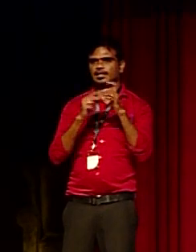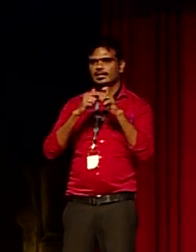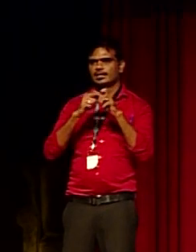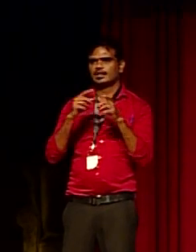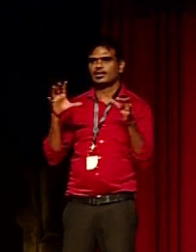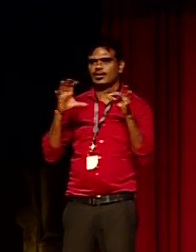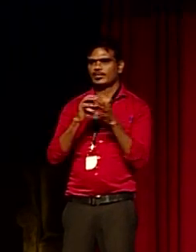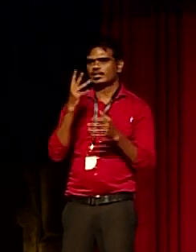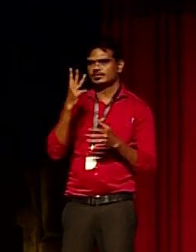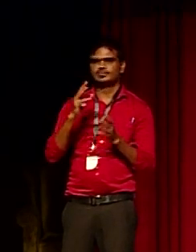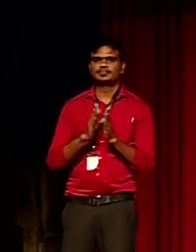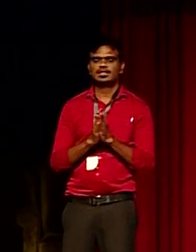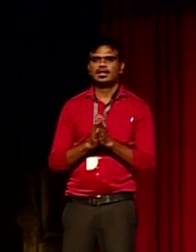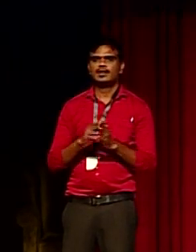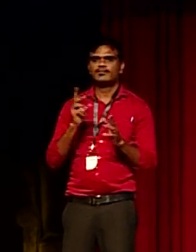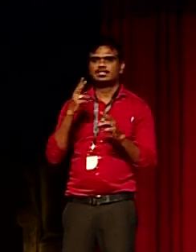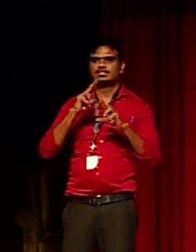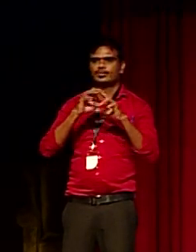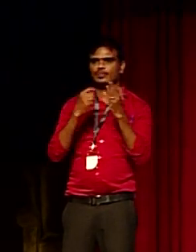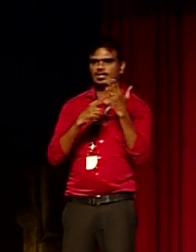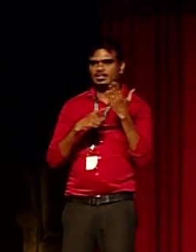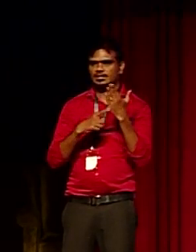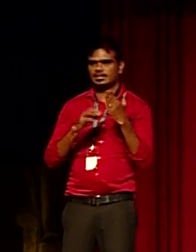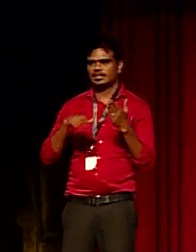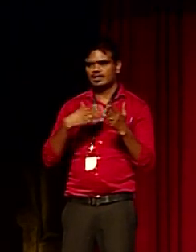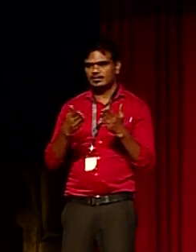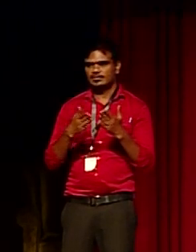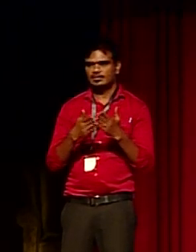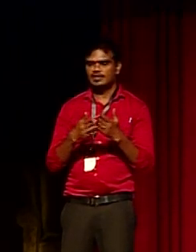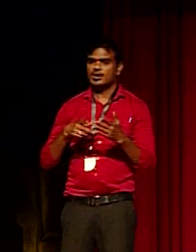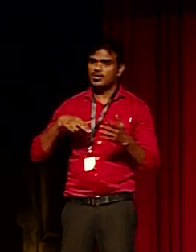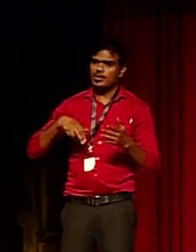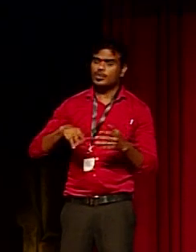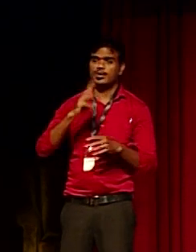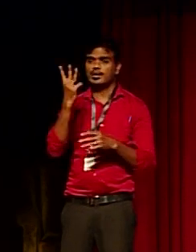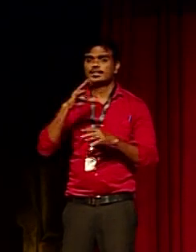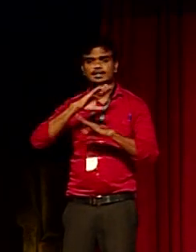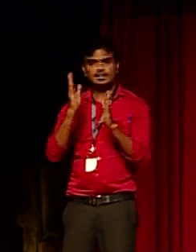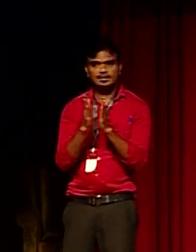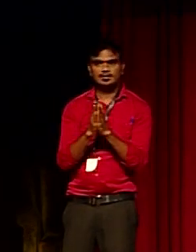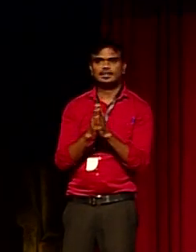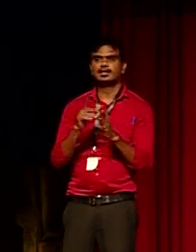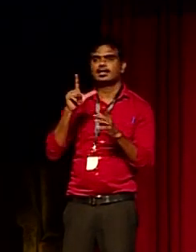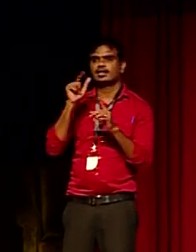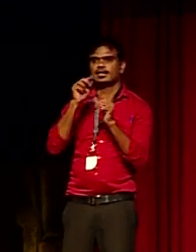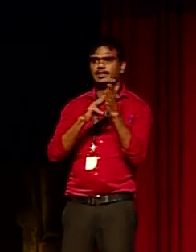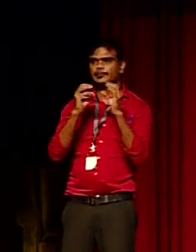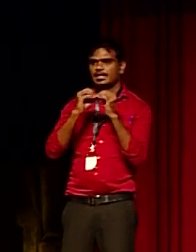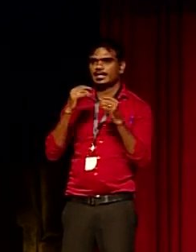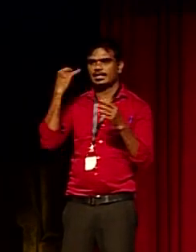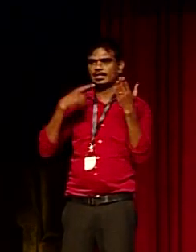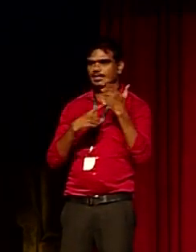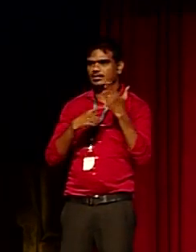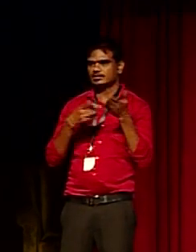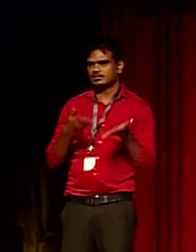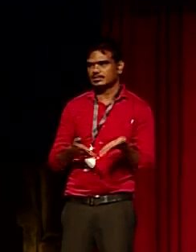extremity prosthesis: the foot, the shank, socket shank, and the knee. And on all three counts, the Jaipur limb technology is distinctive.